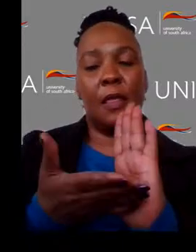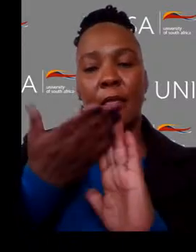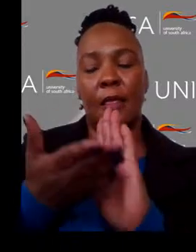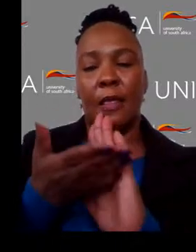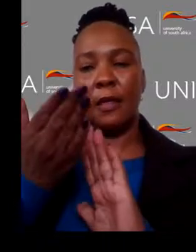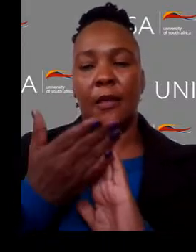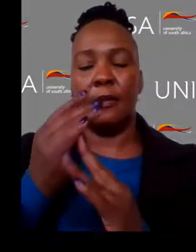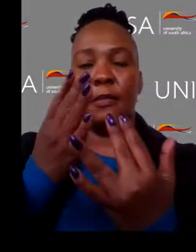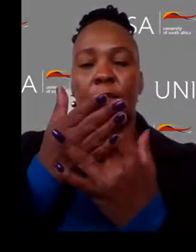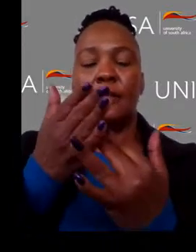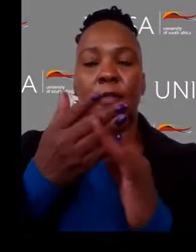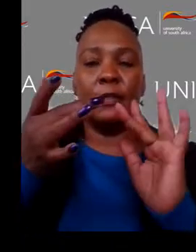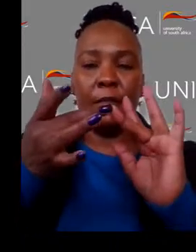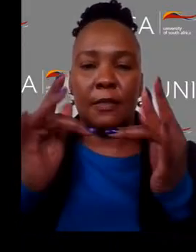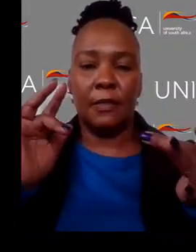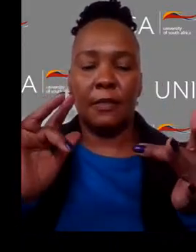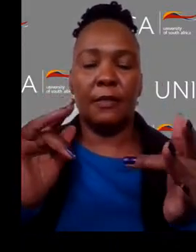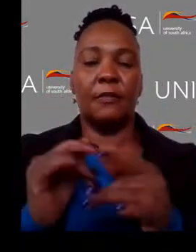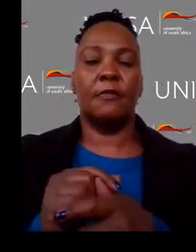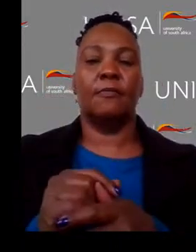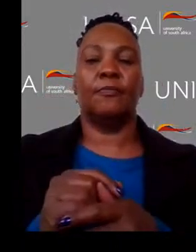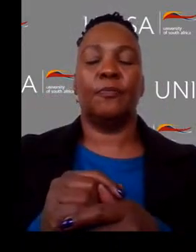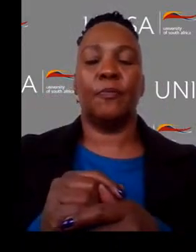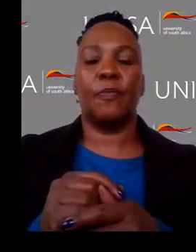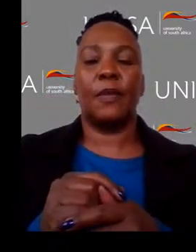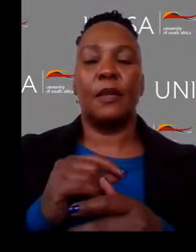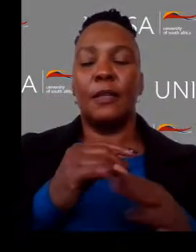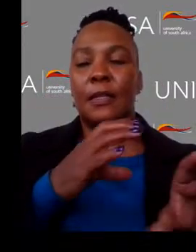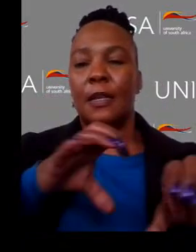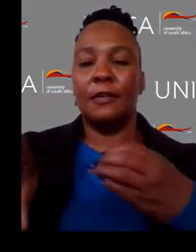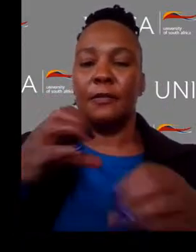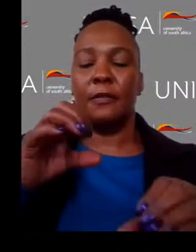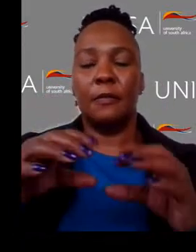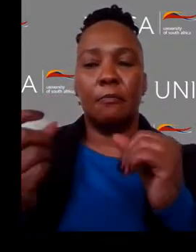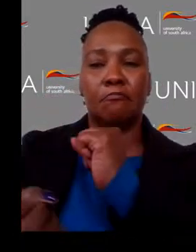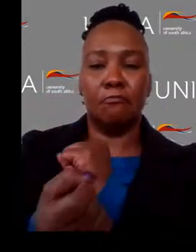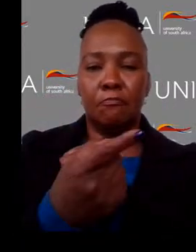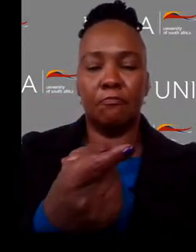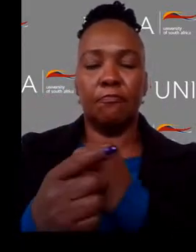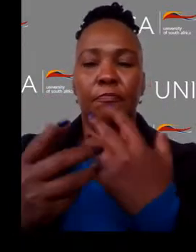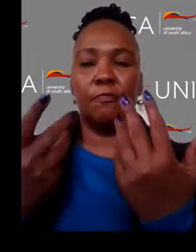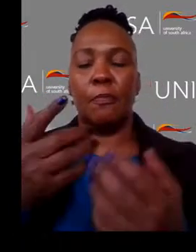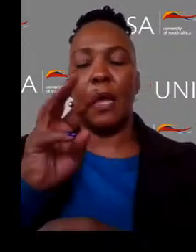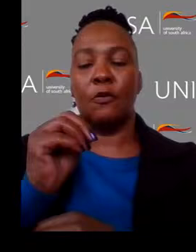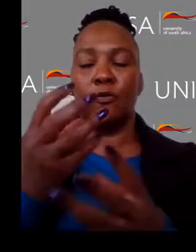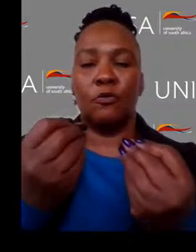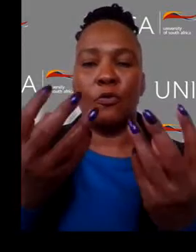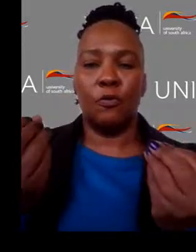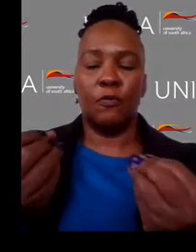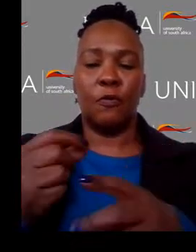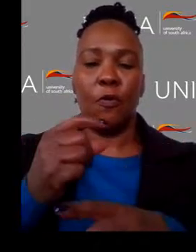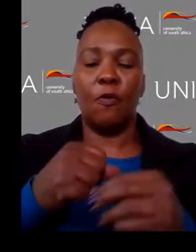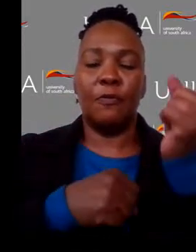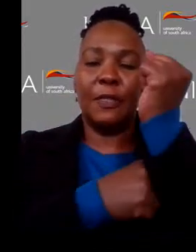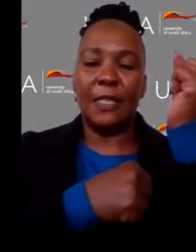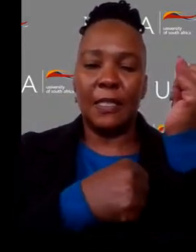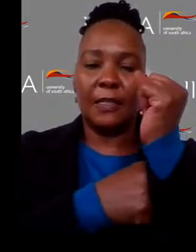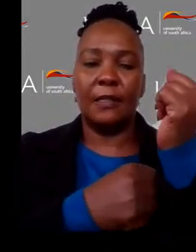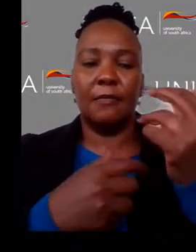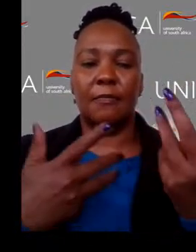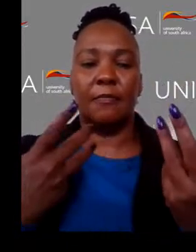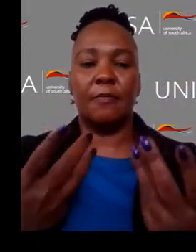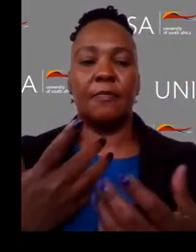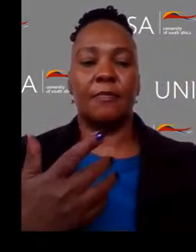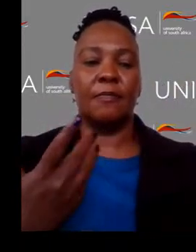to the internet. You can run productivity products such as Microsoft Office very well on it. You've got the